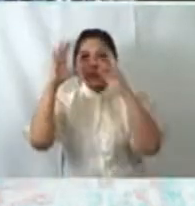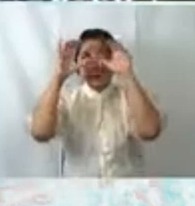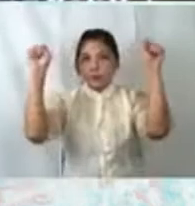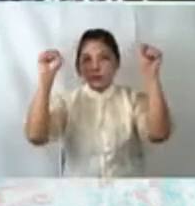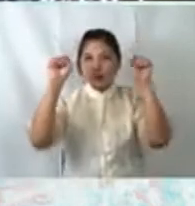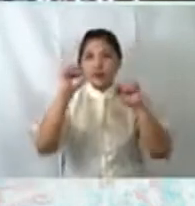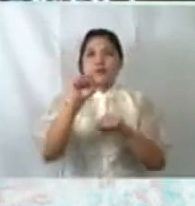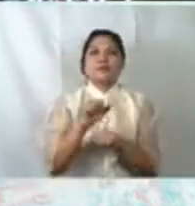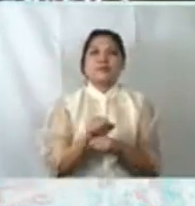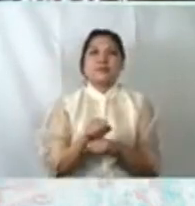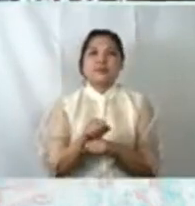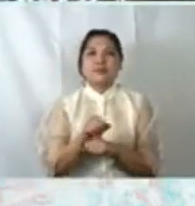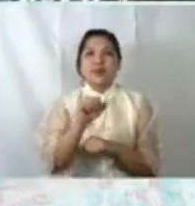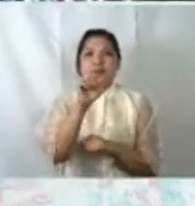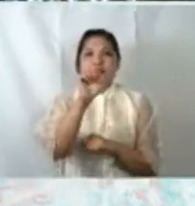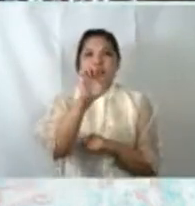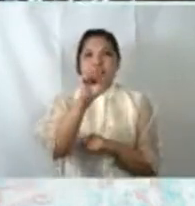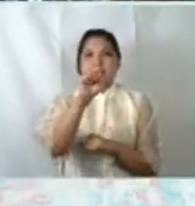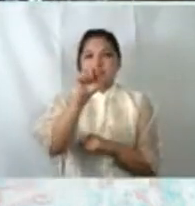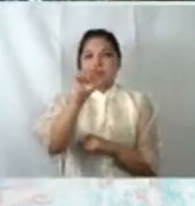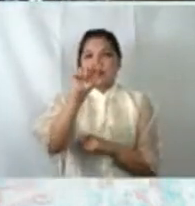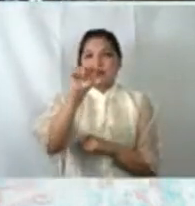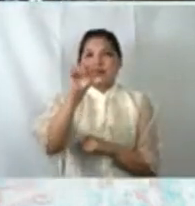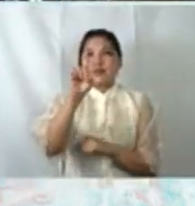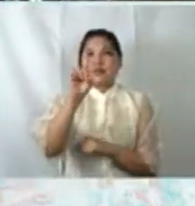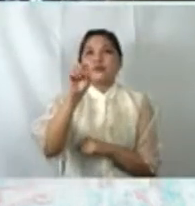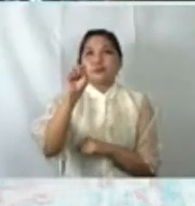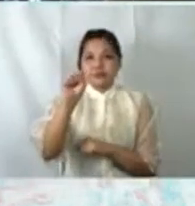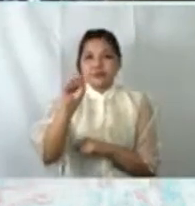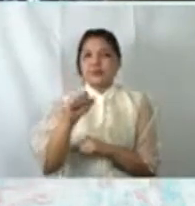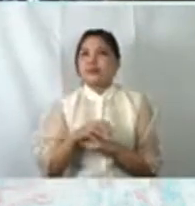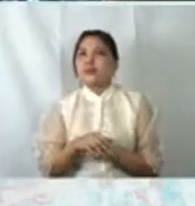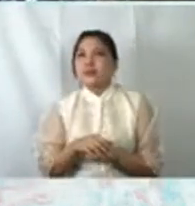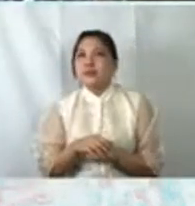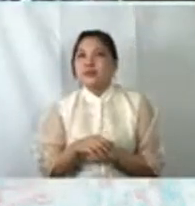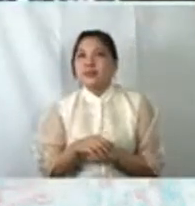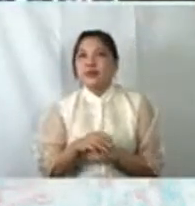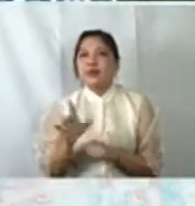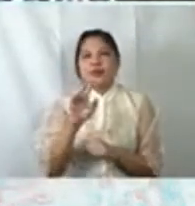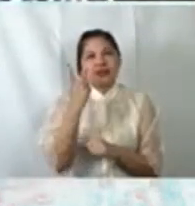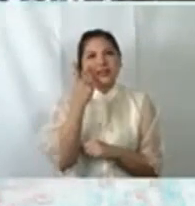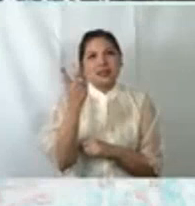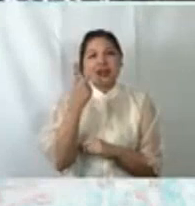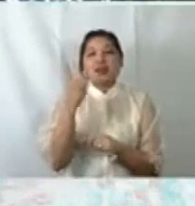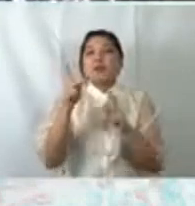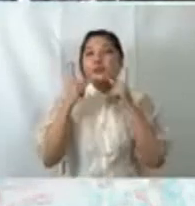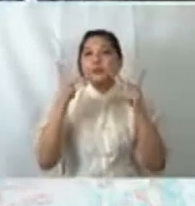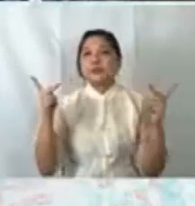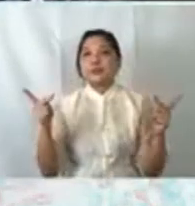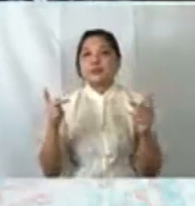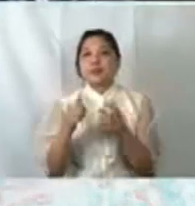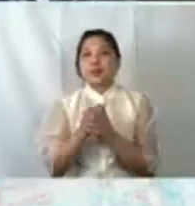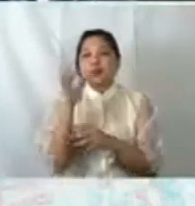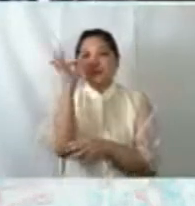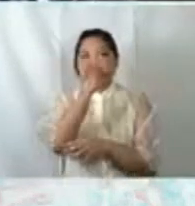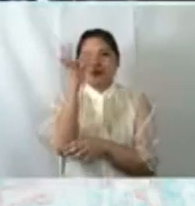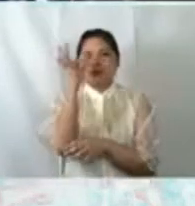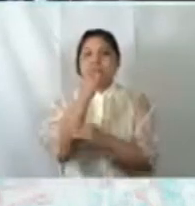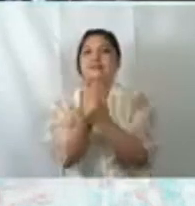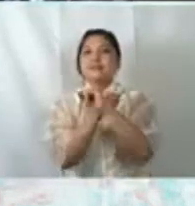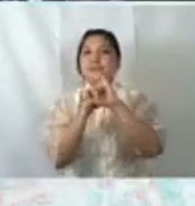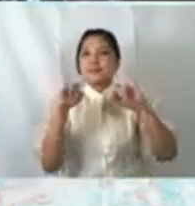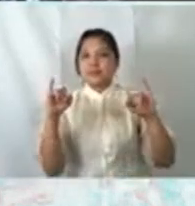noong panahon na yun. Okay? At ano po yung makikita natin? Just a proclamation of Philippine